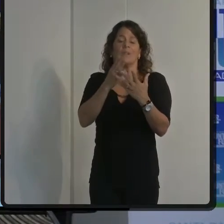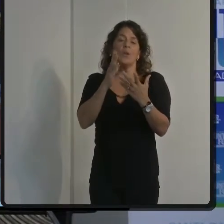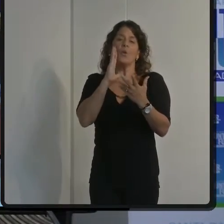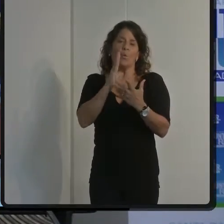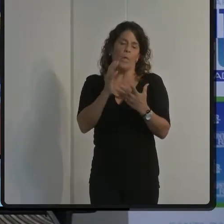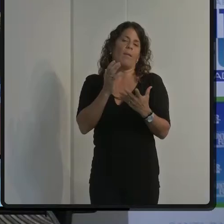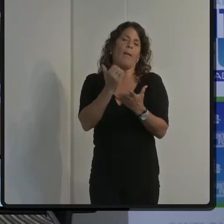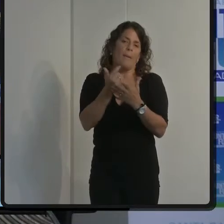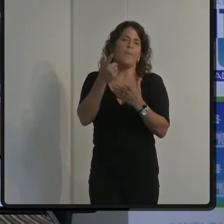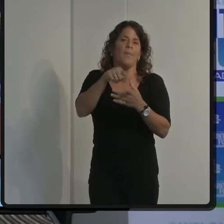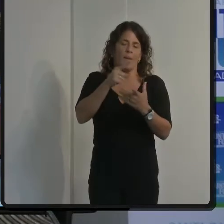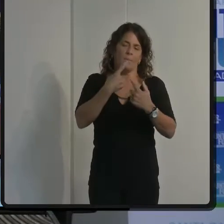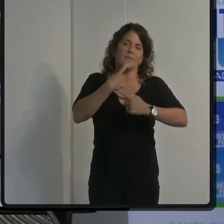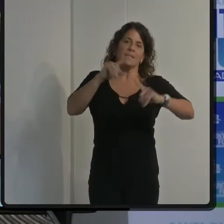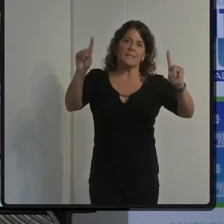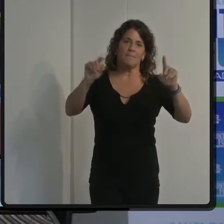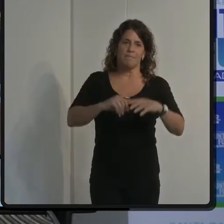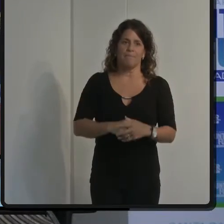happen.